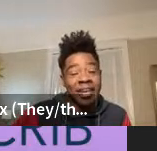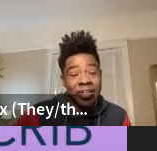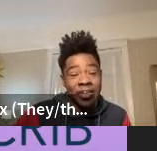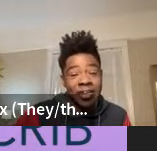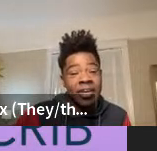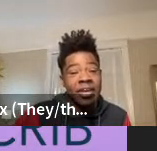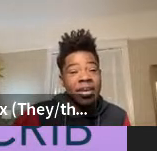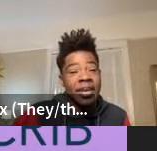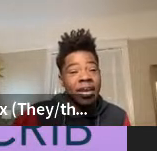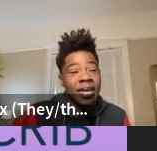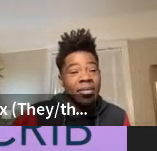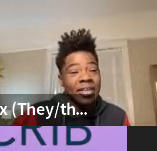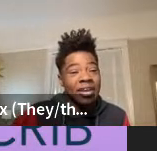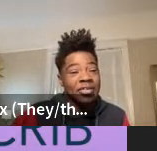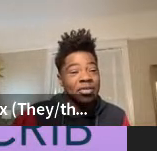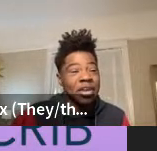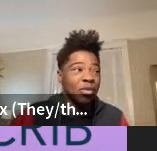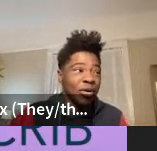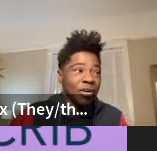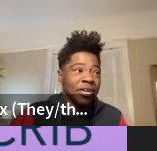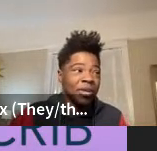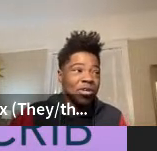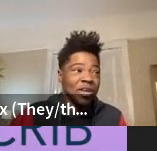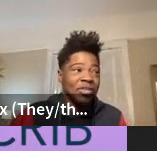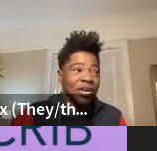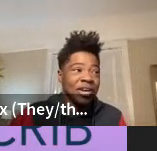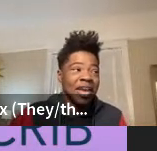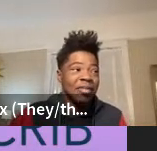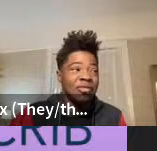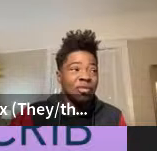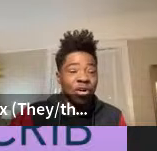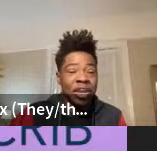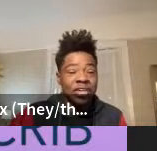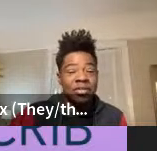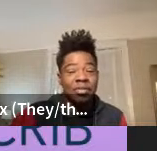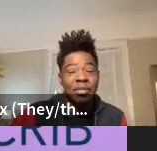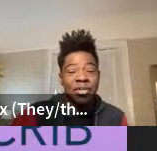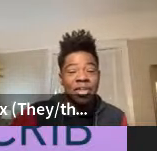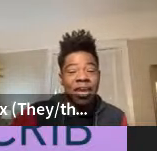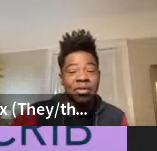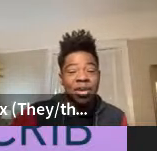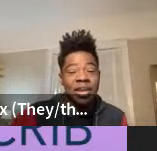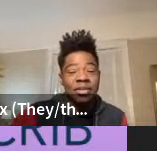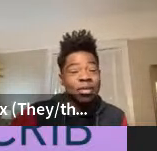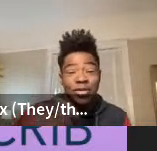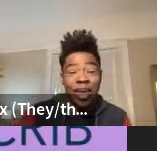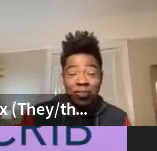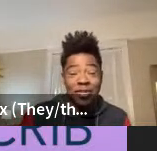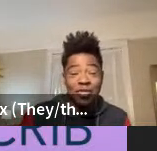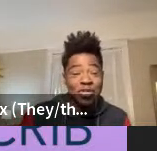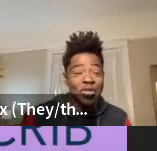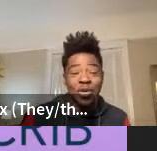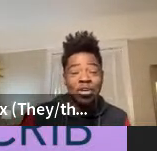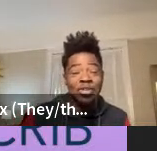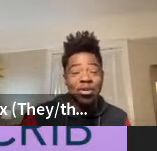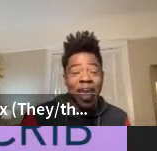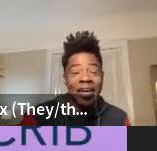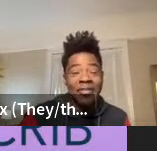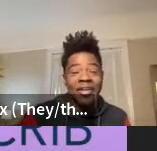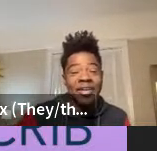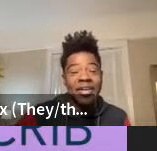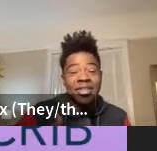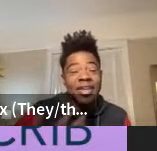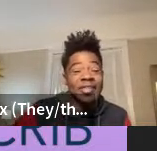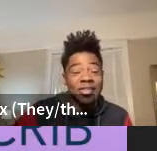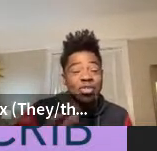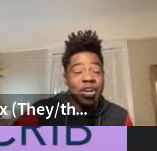land together. I think it's really important, especially during a time of mourning, to remember that we do have a future, we do